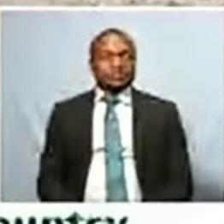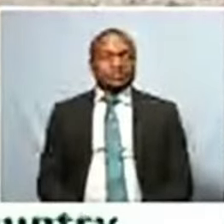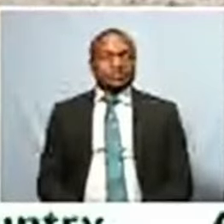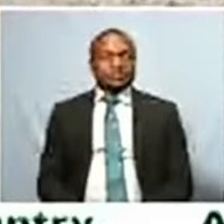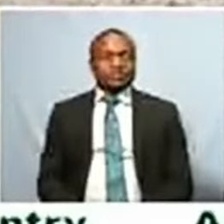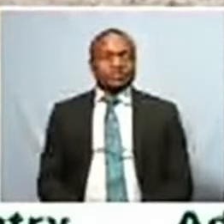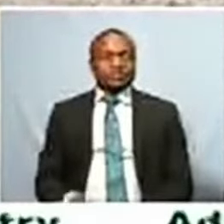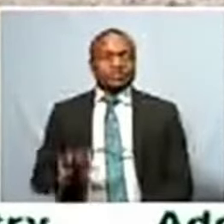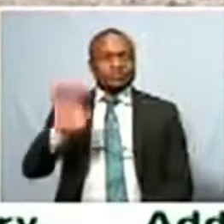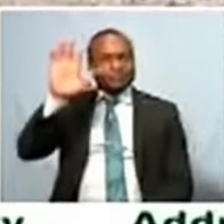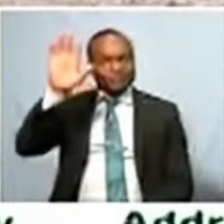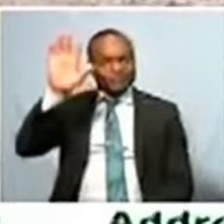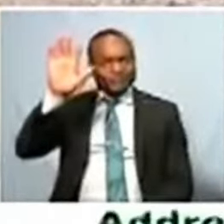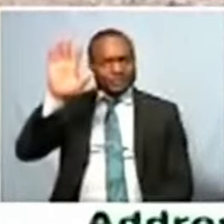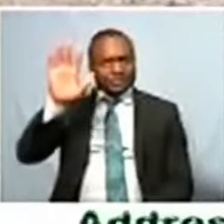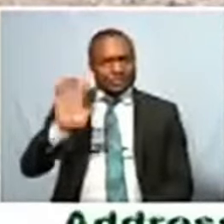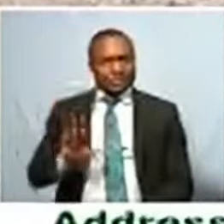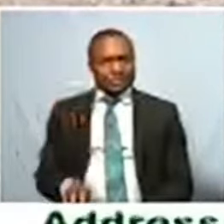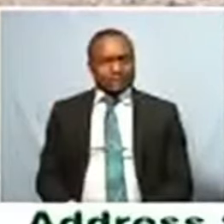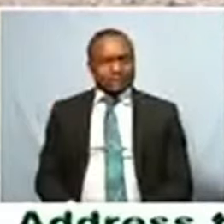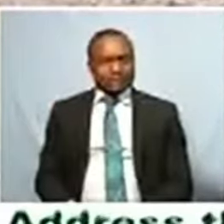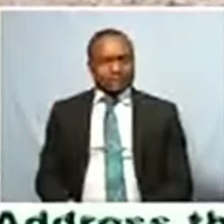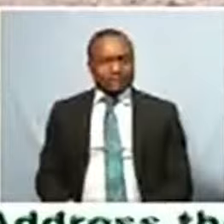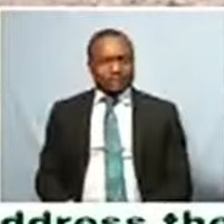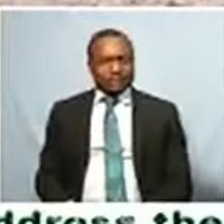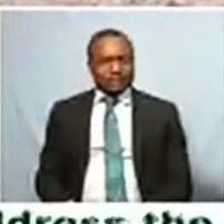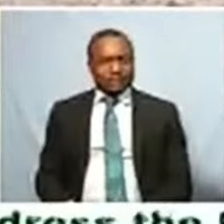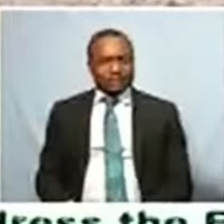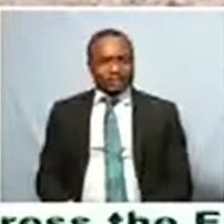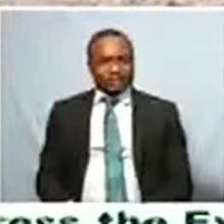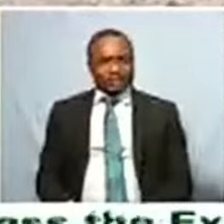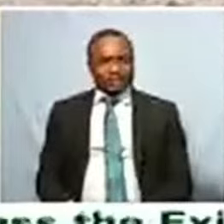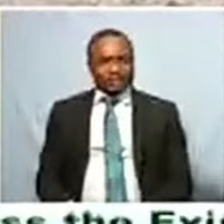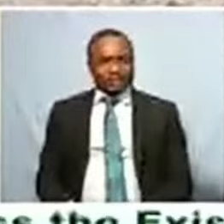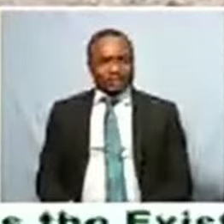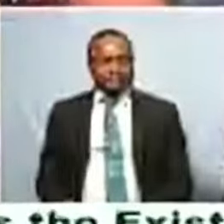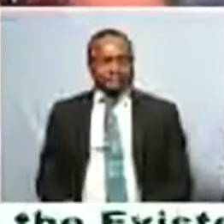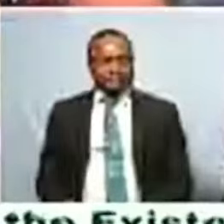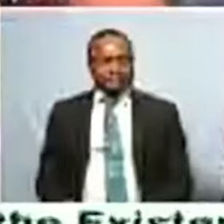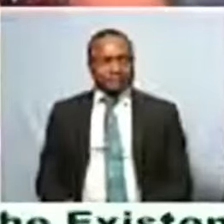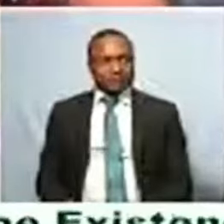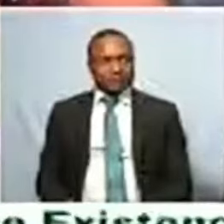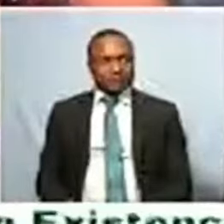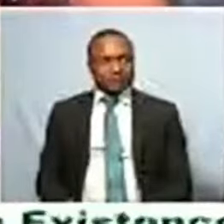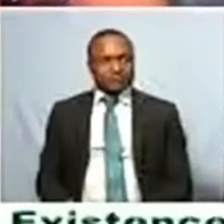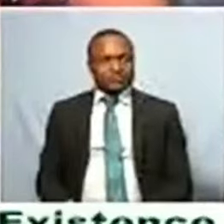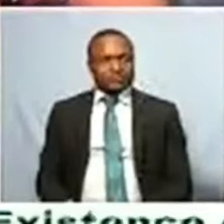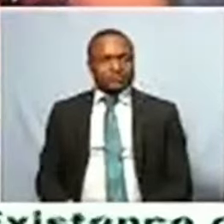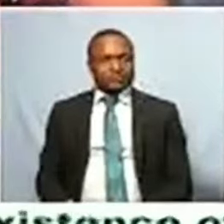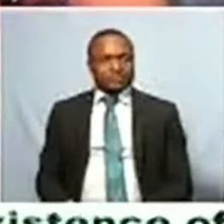is there a point of order in this? In the 30 minutes.